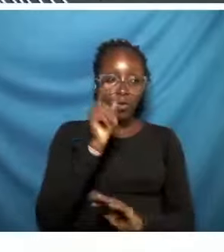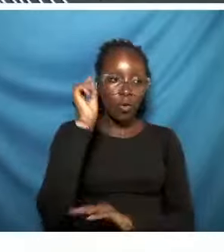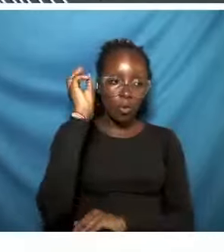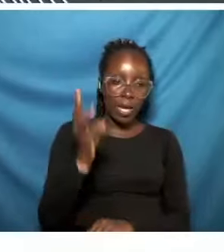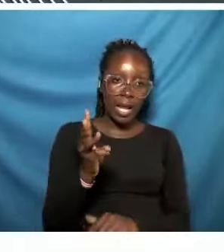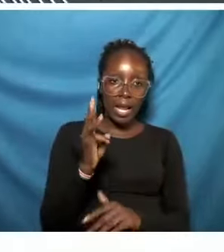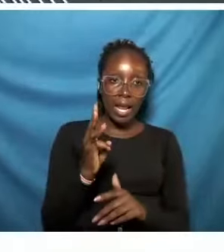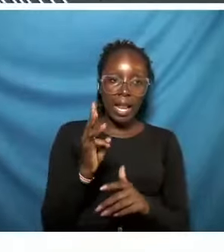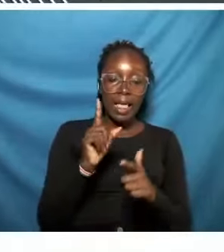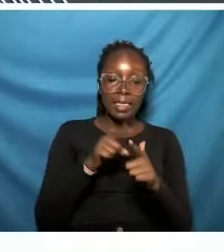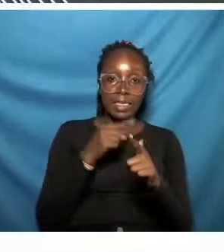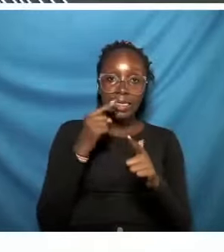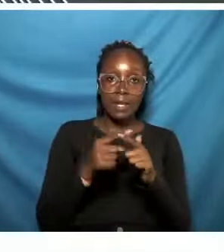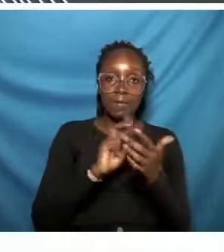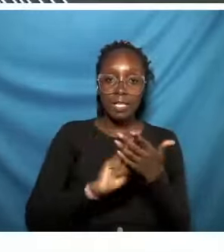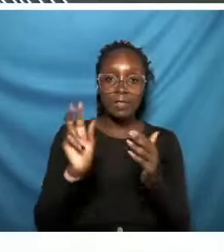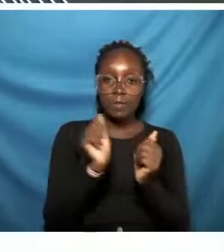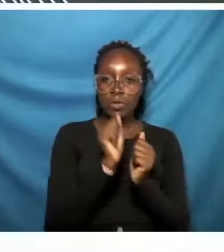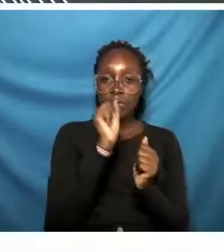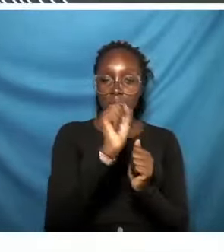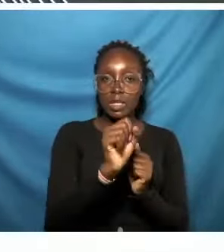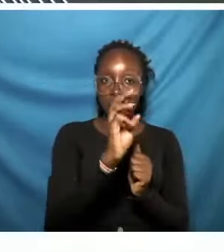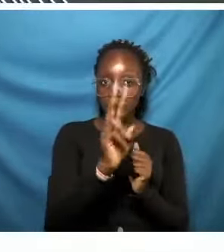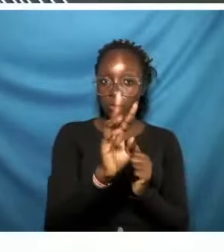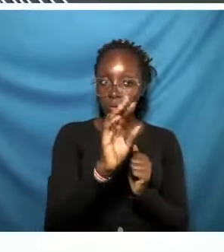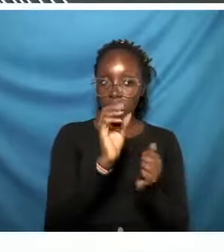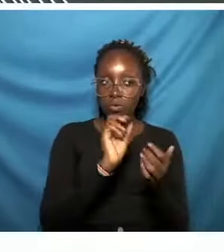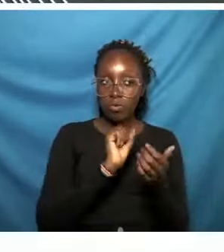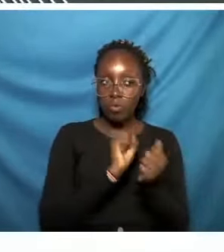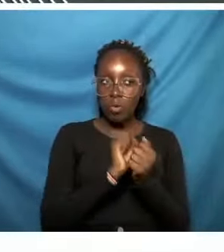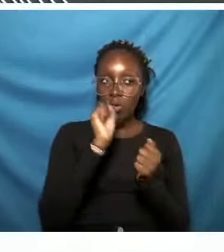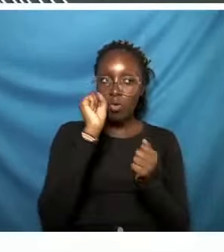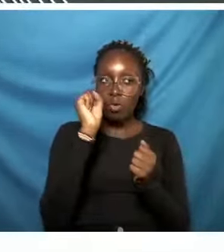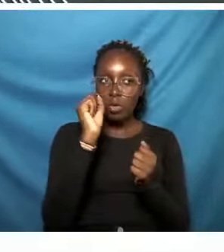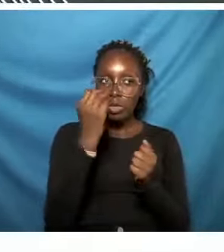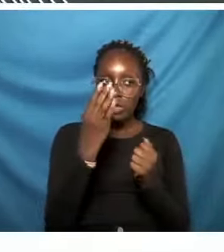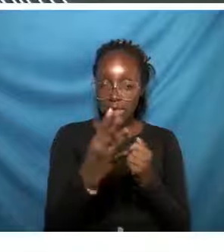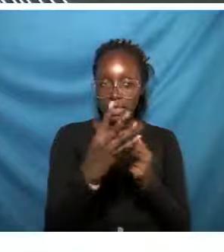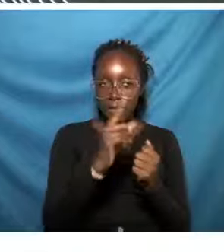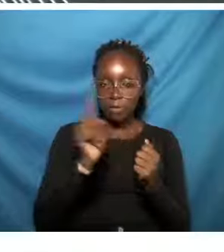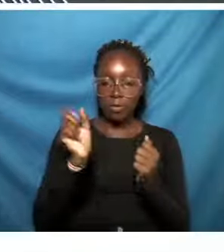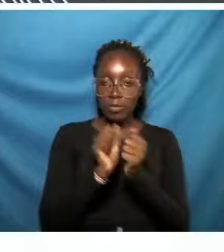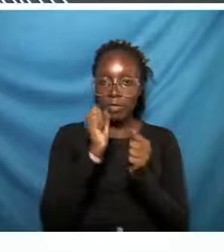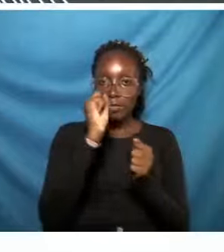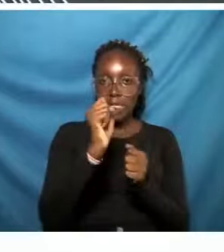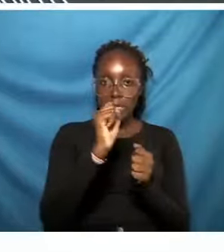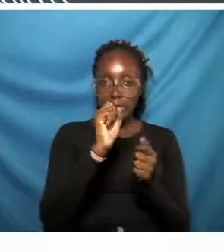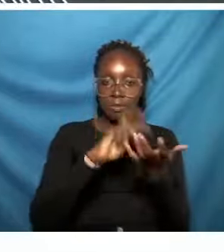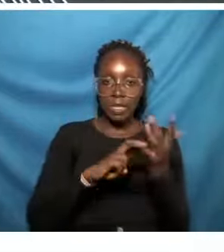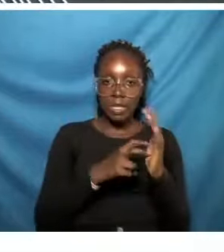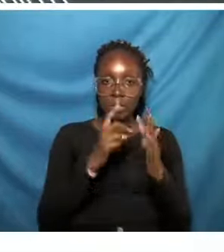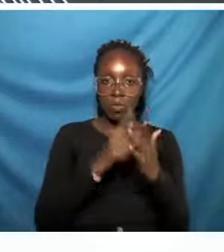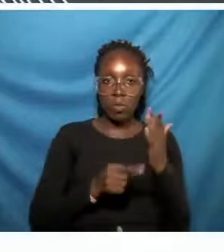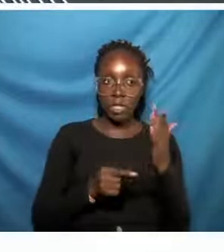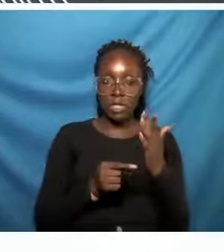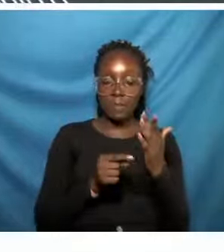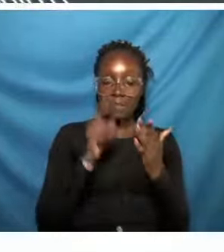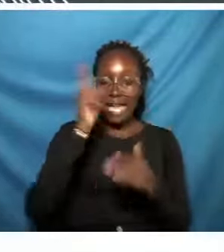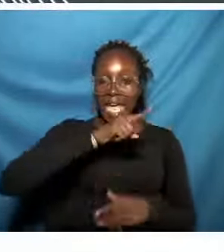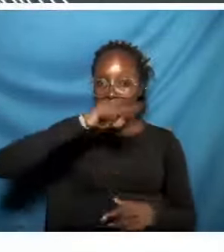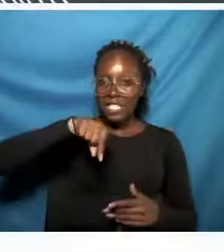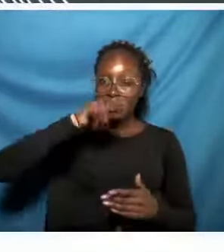that he canceled. That canceling means there are debts that were taken on your